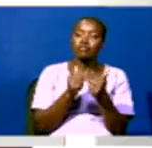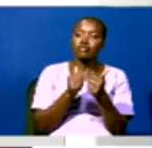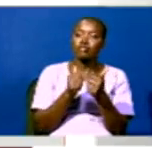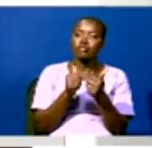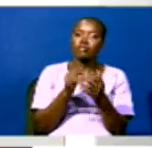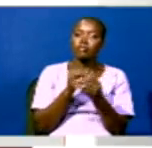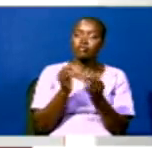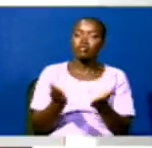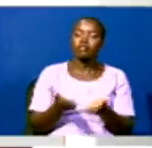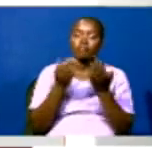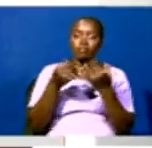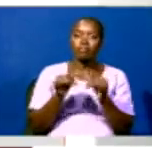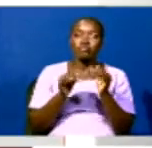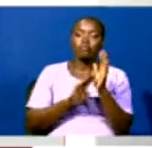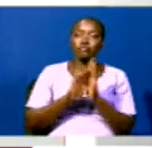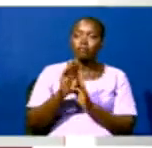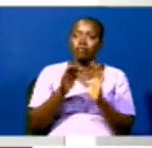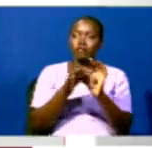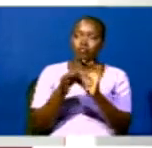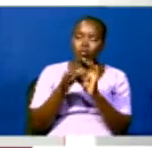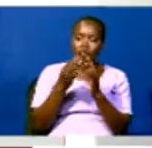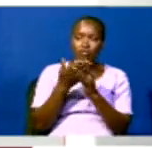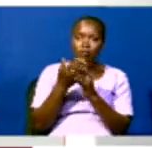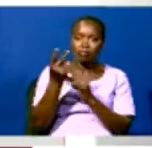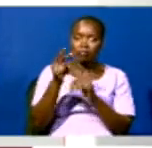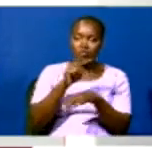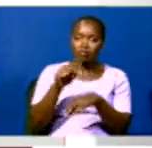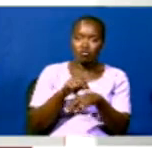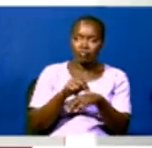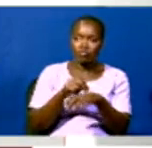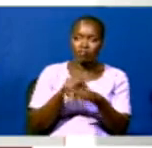enhance implementation of development cooperation between the two nations for